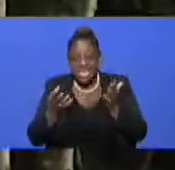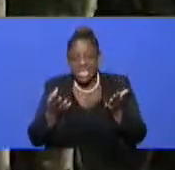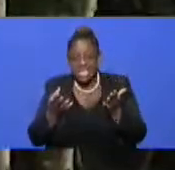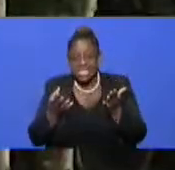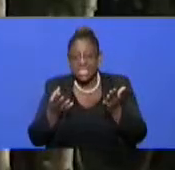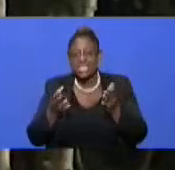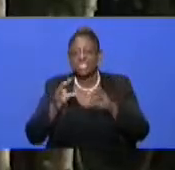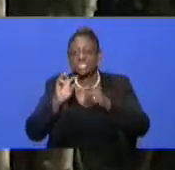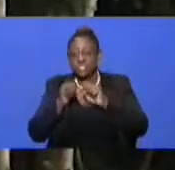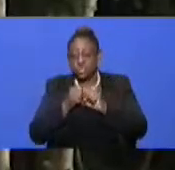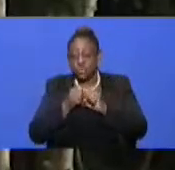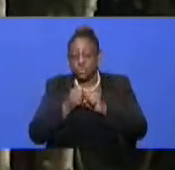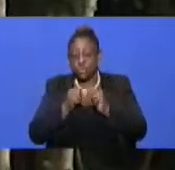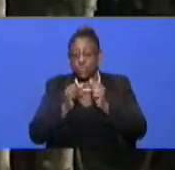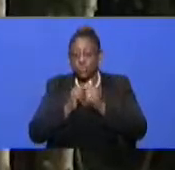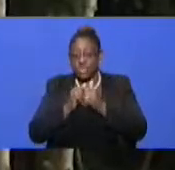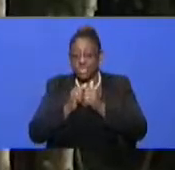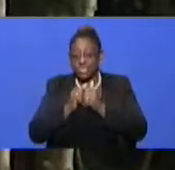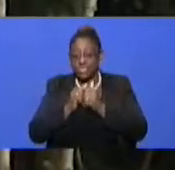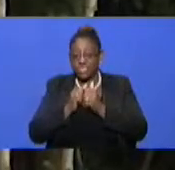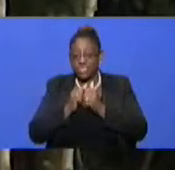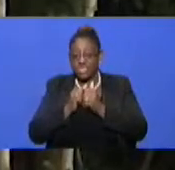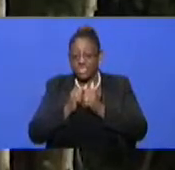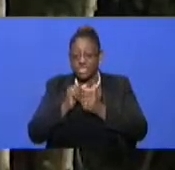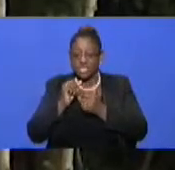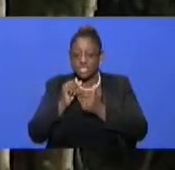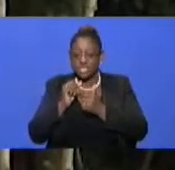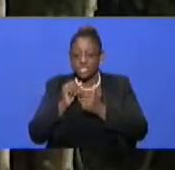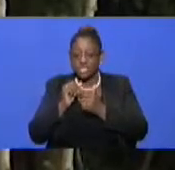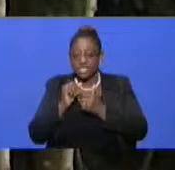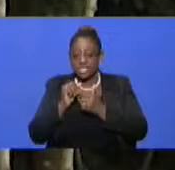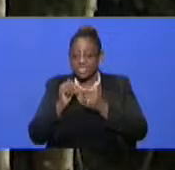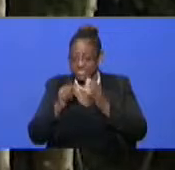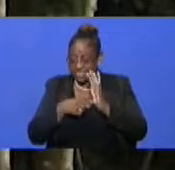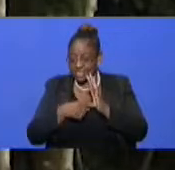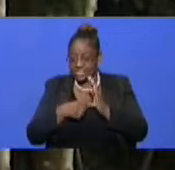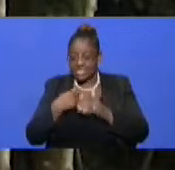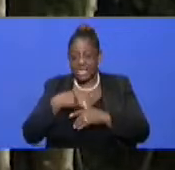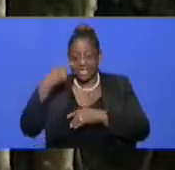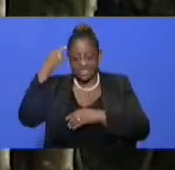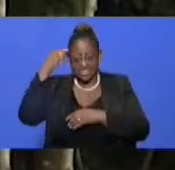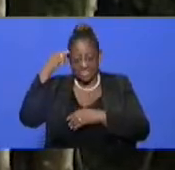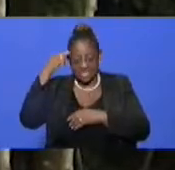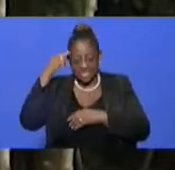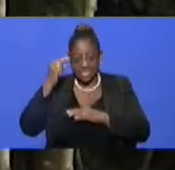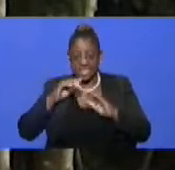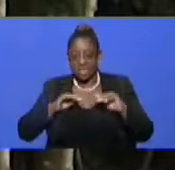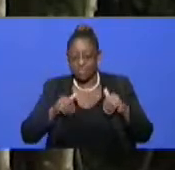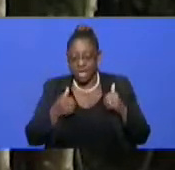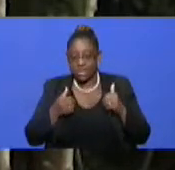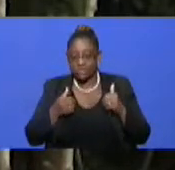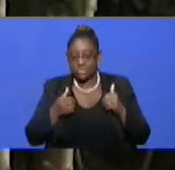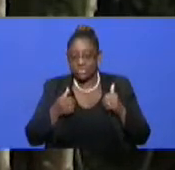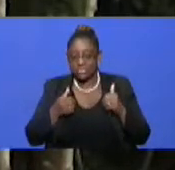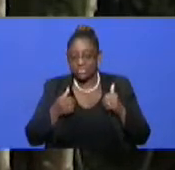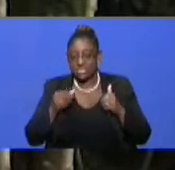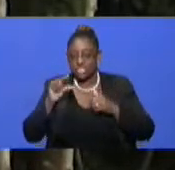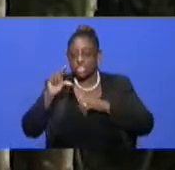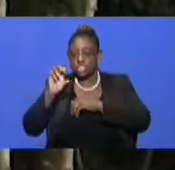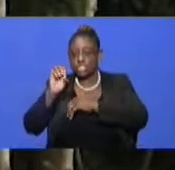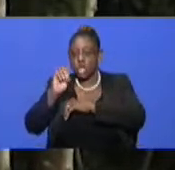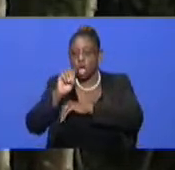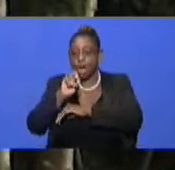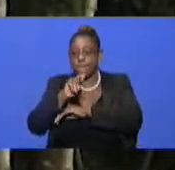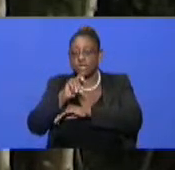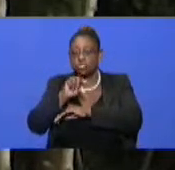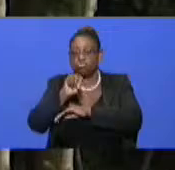fractal geometry and this body of work, I thought, well, let me read up on fractal geometry, and I saw that and learned